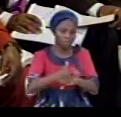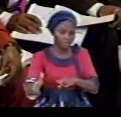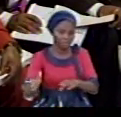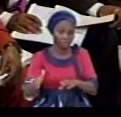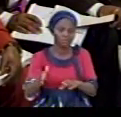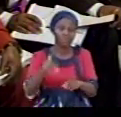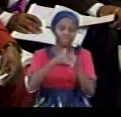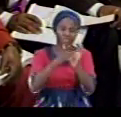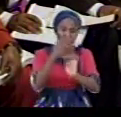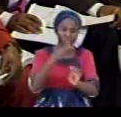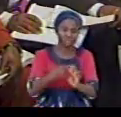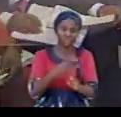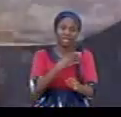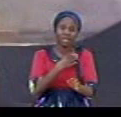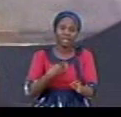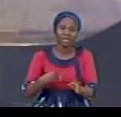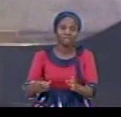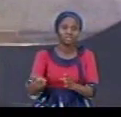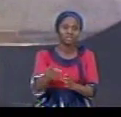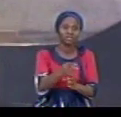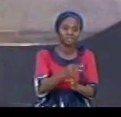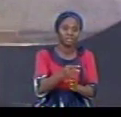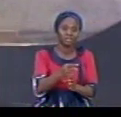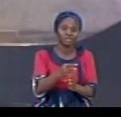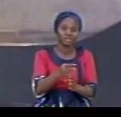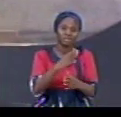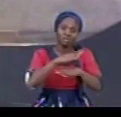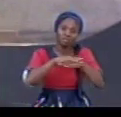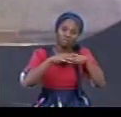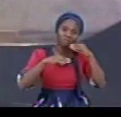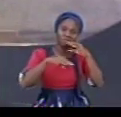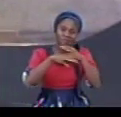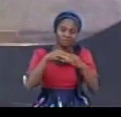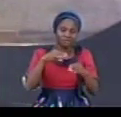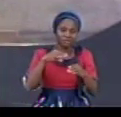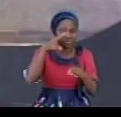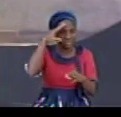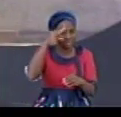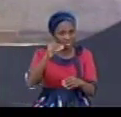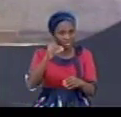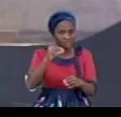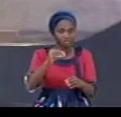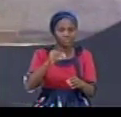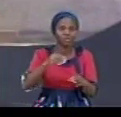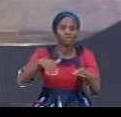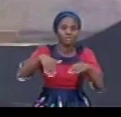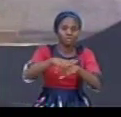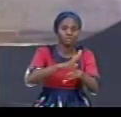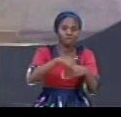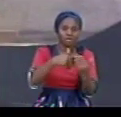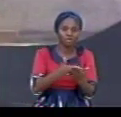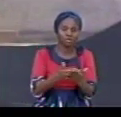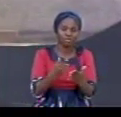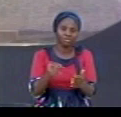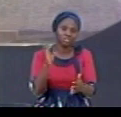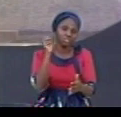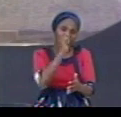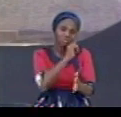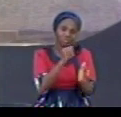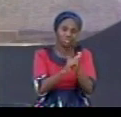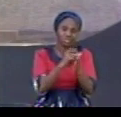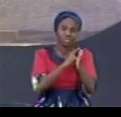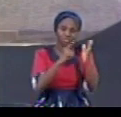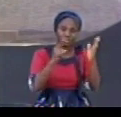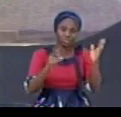they bemoaned him and comforted him over all the evil that the